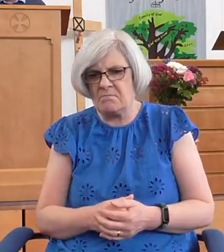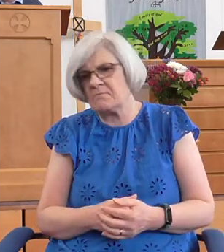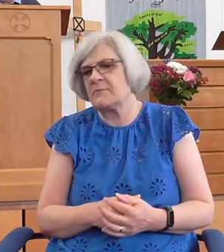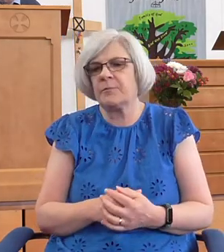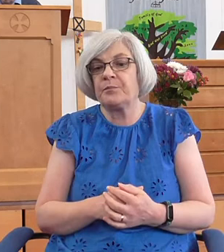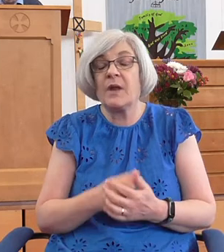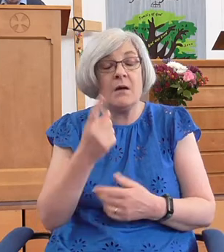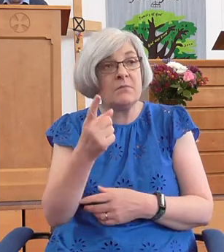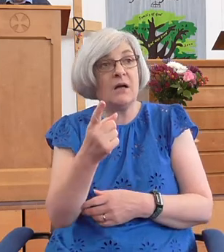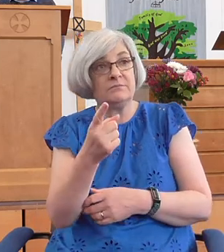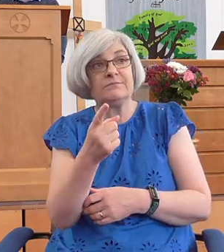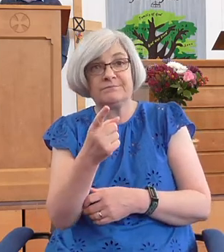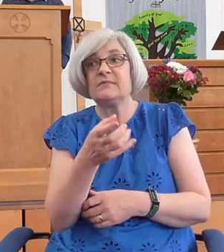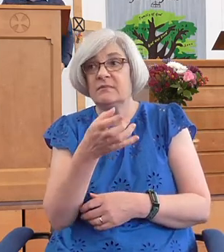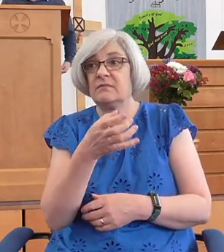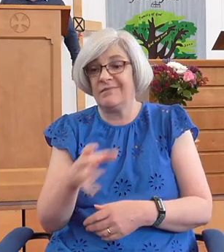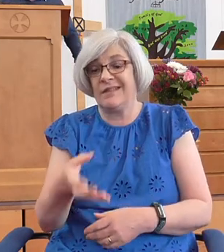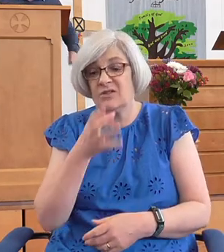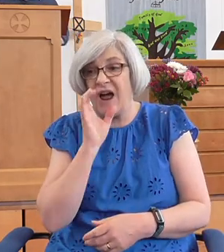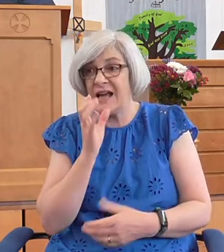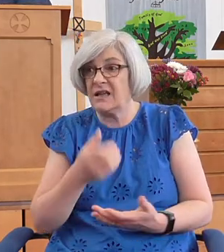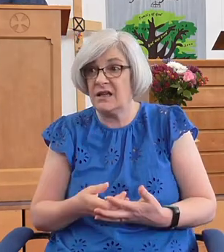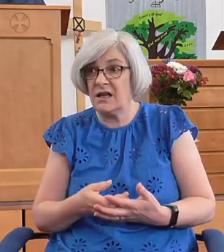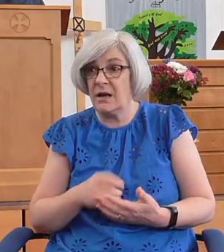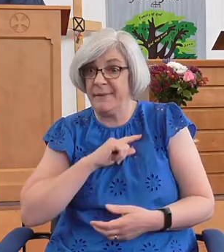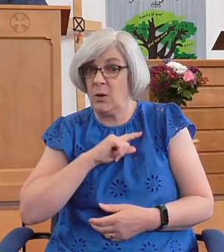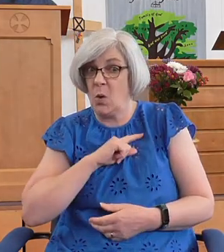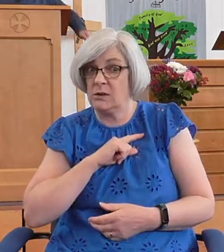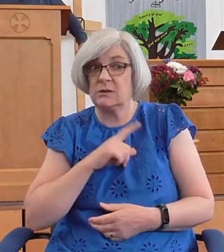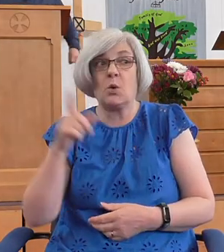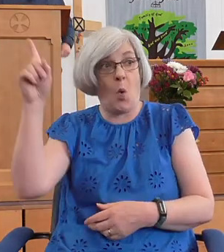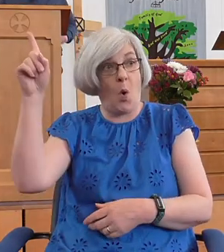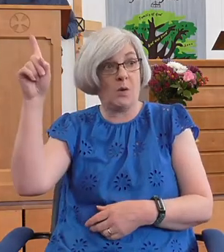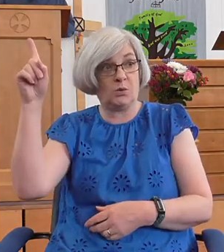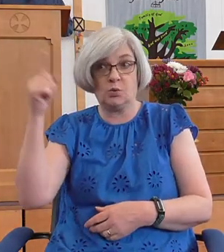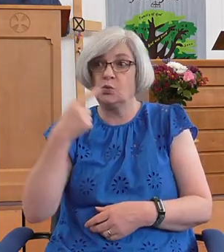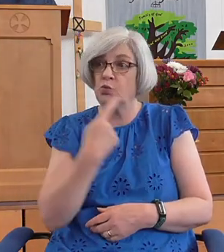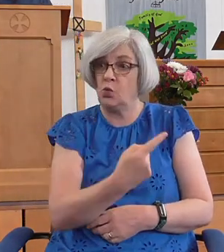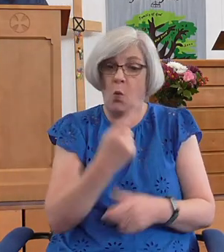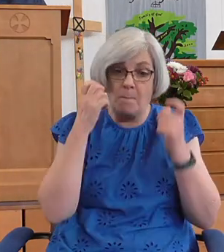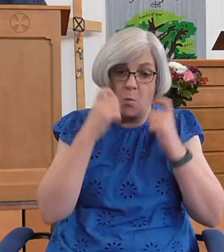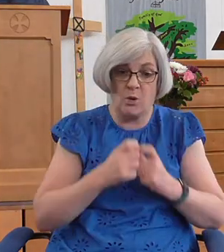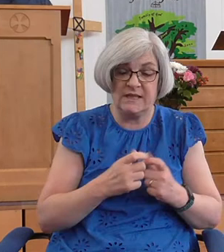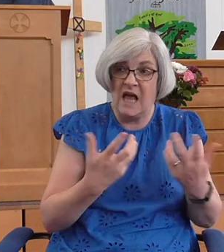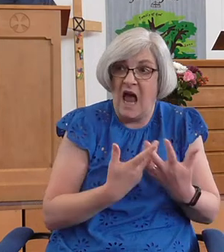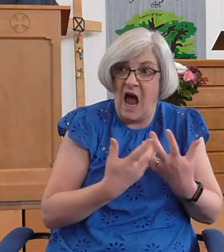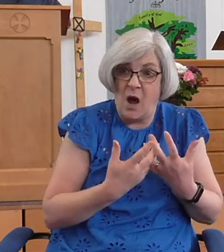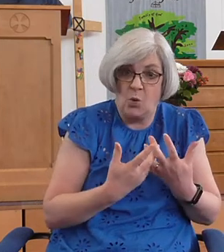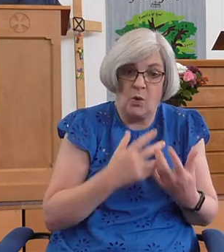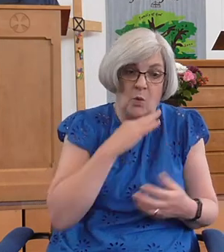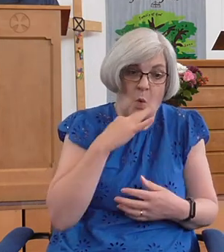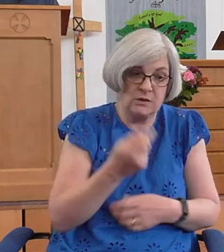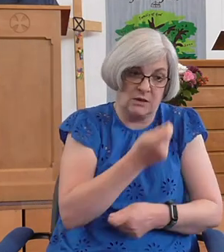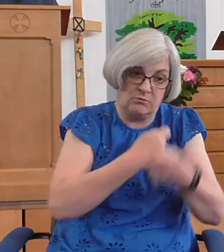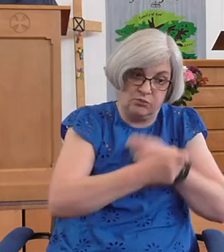But drink the water they did, for God instructed Moses how to make the water